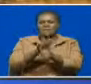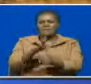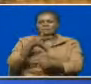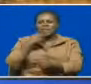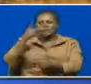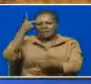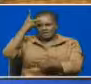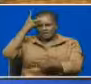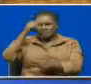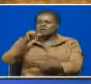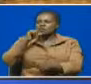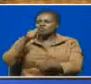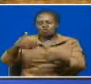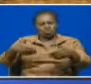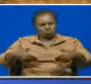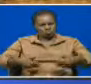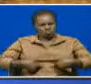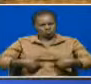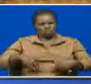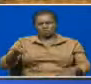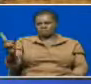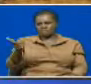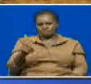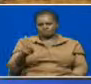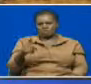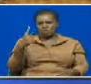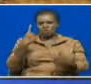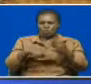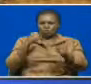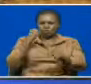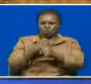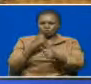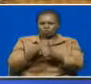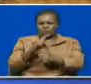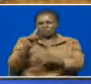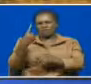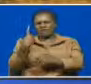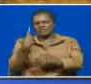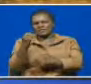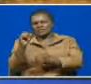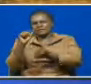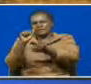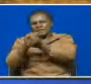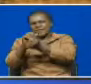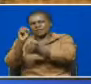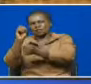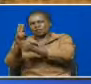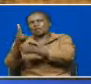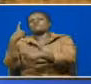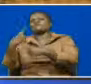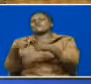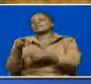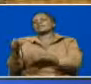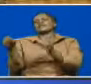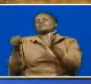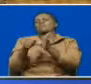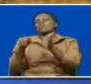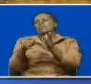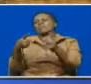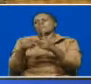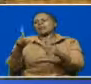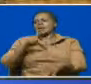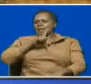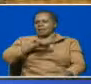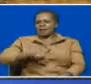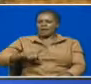is not necessarily the teenage years, is what you did in the first 10 to 12 years. So we were lucky